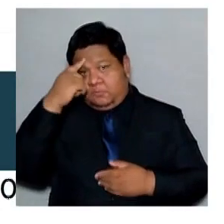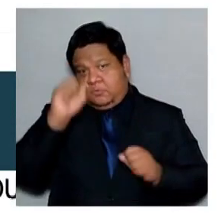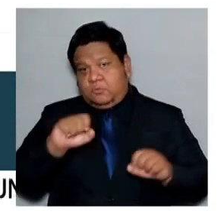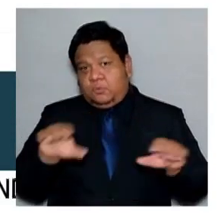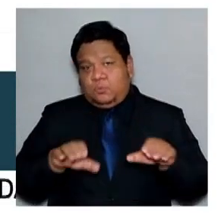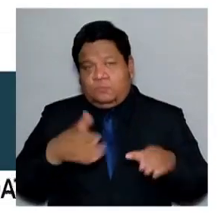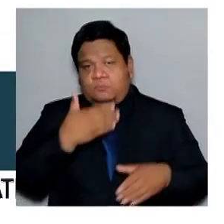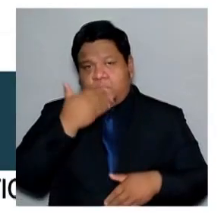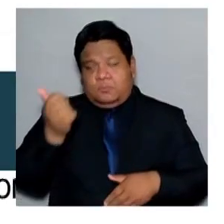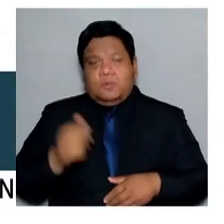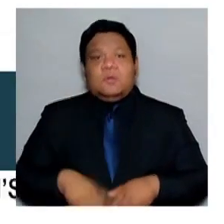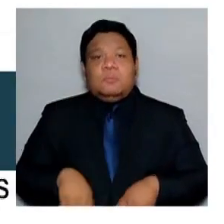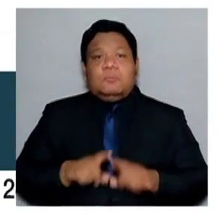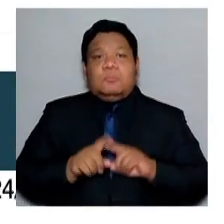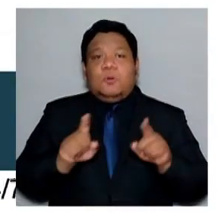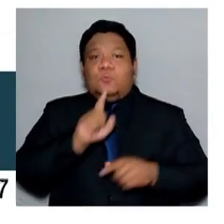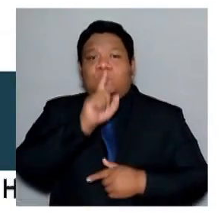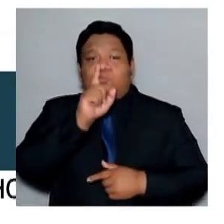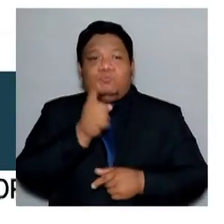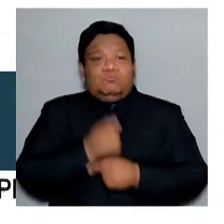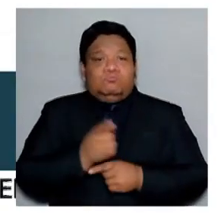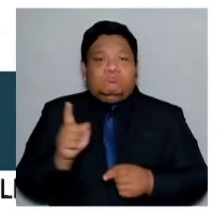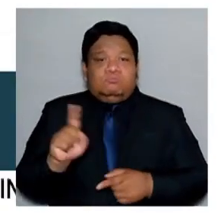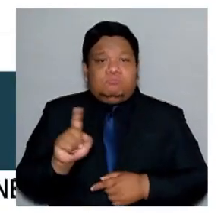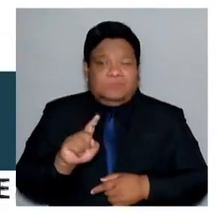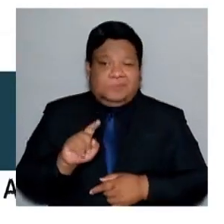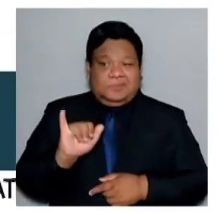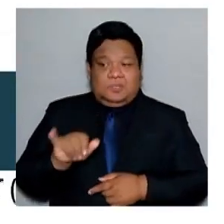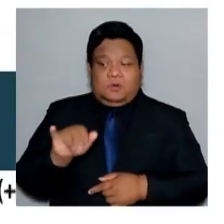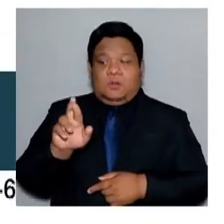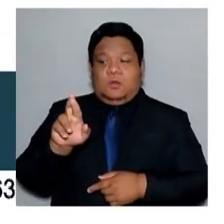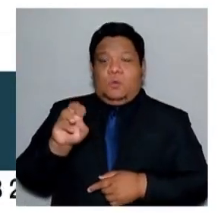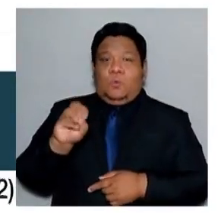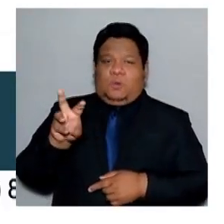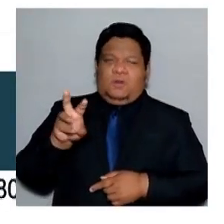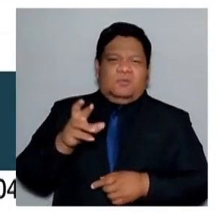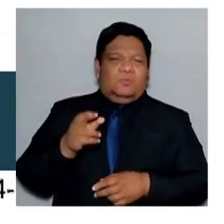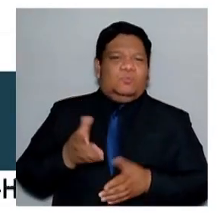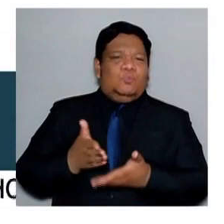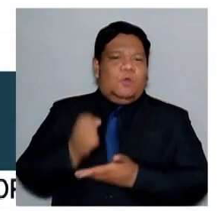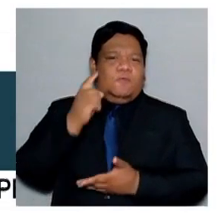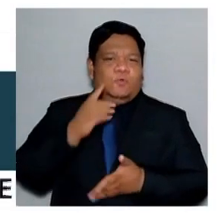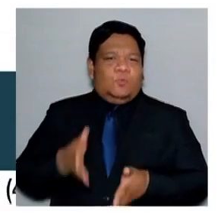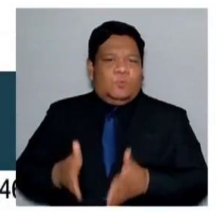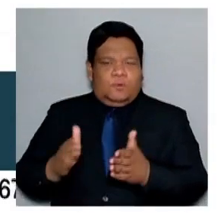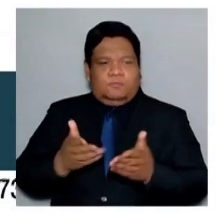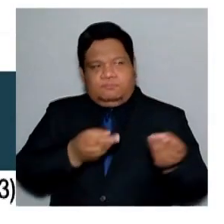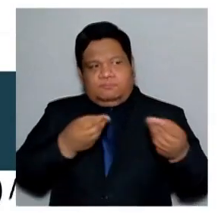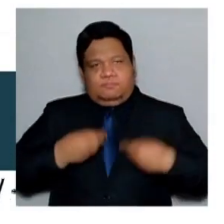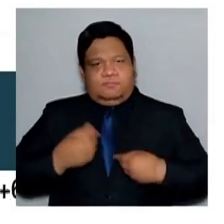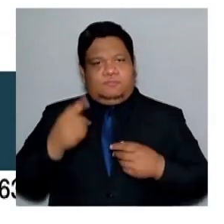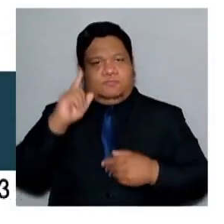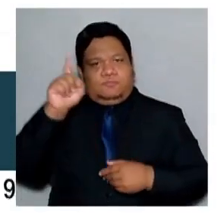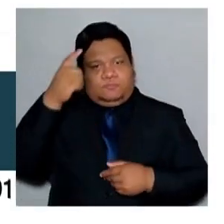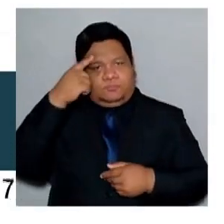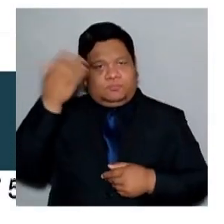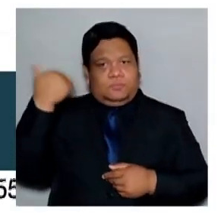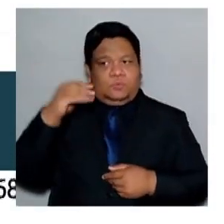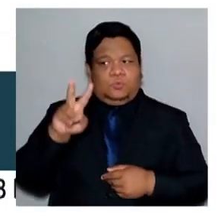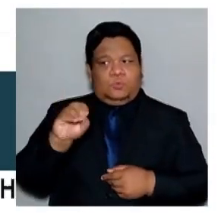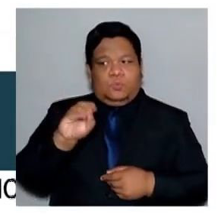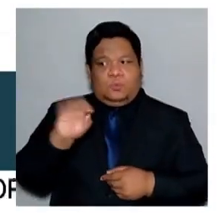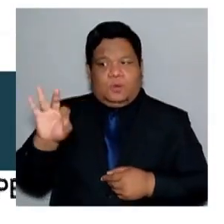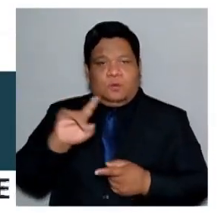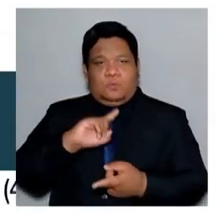in actuality, the right-of-way that government turned over to us since 2009, up to date, has not been fully